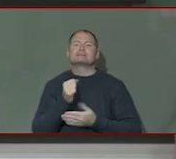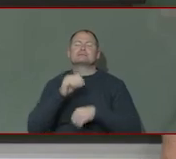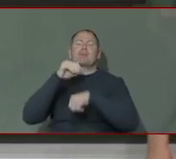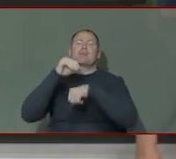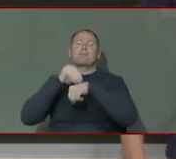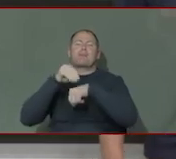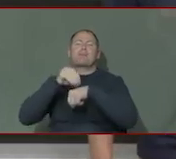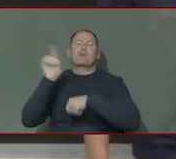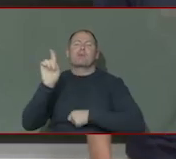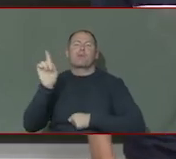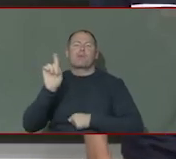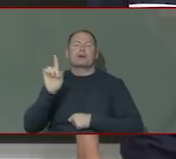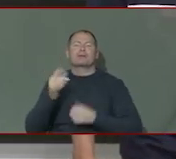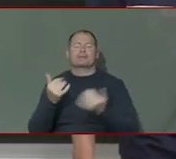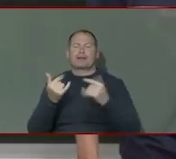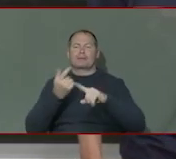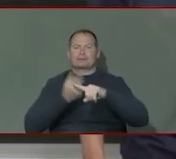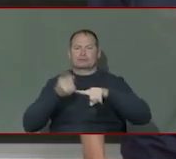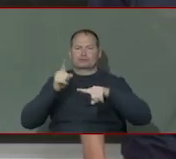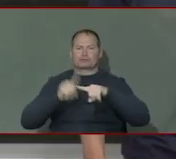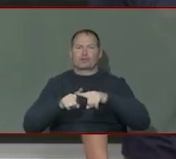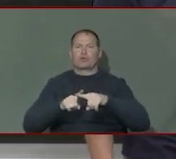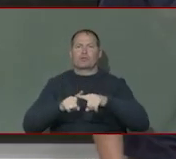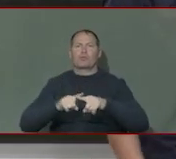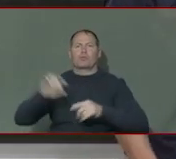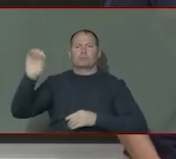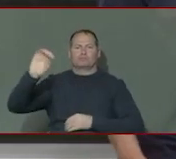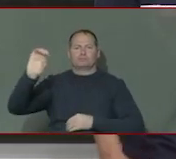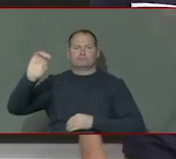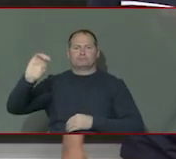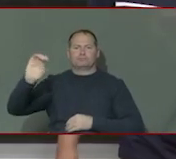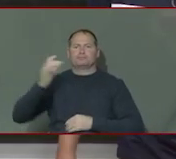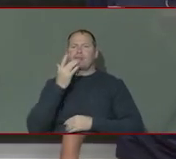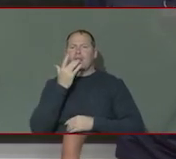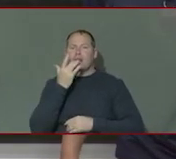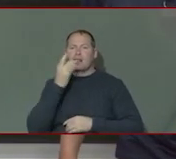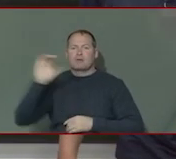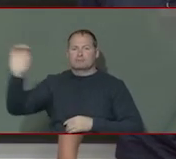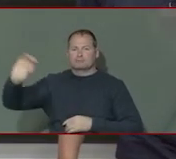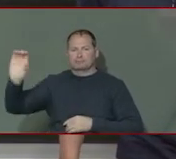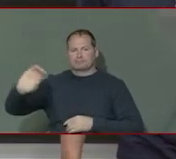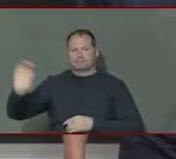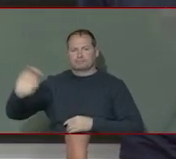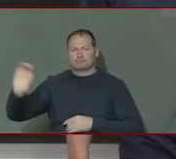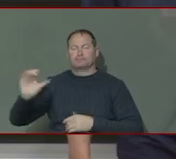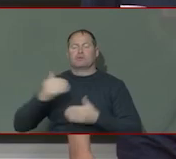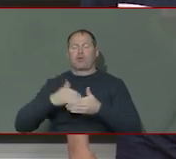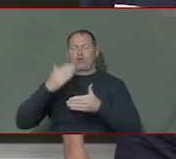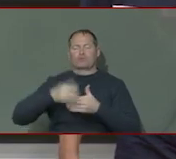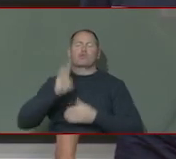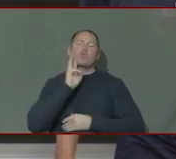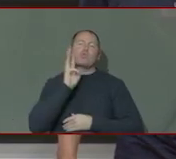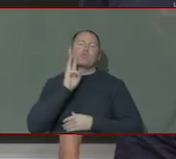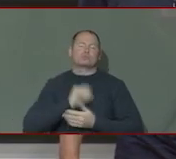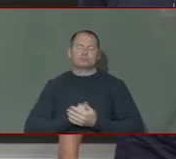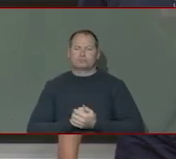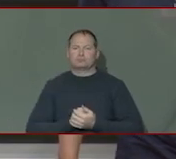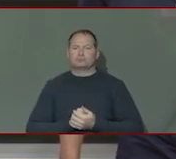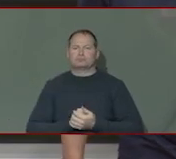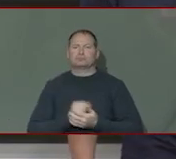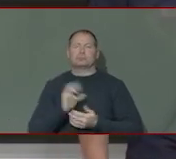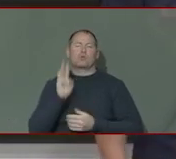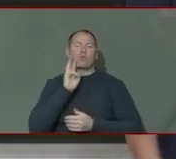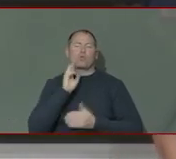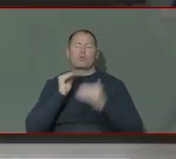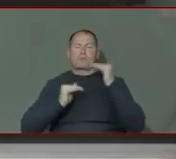I'm going to take salt as a first point of discussion, and then after that I will discuss water. But let's forget about the water balances for